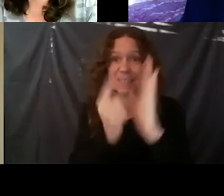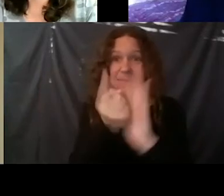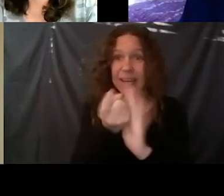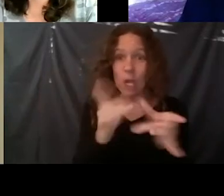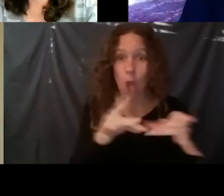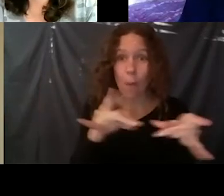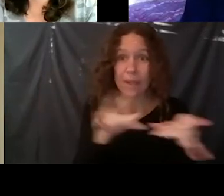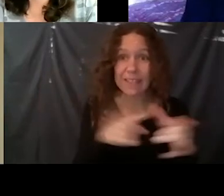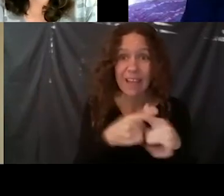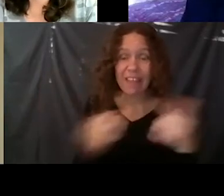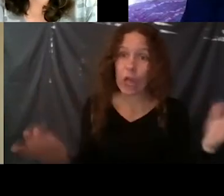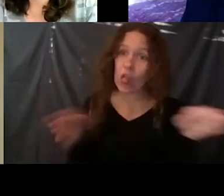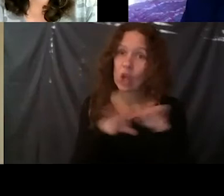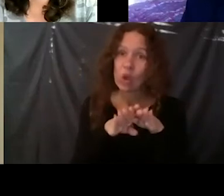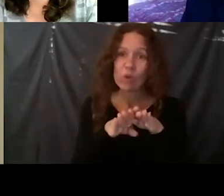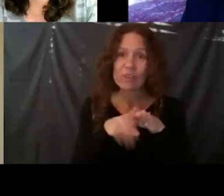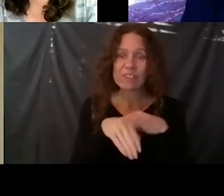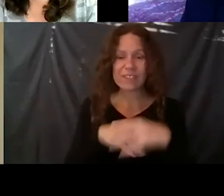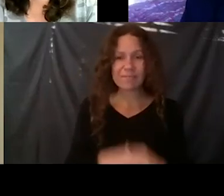event.